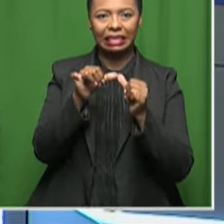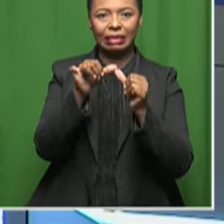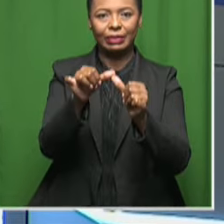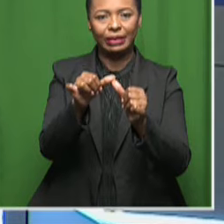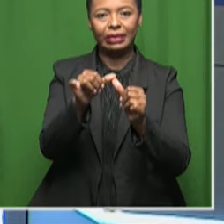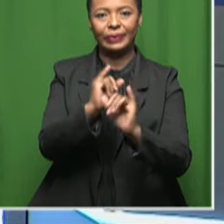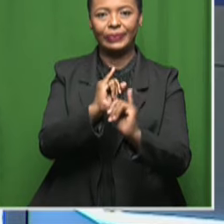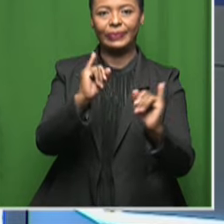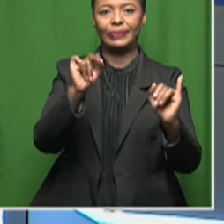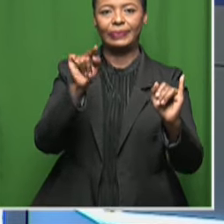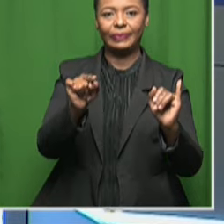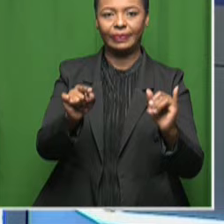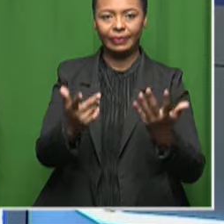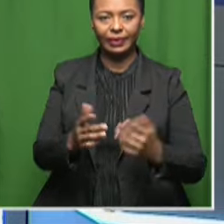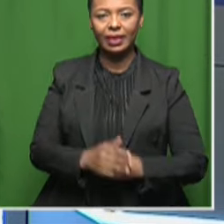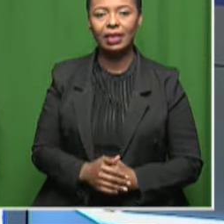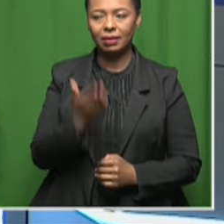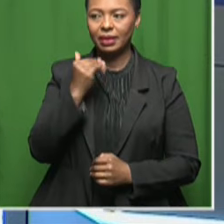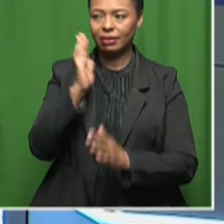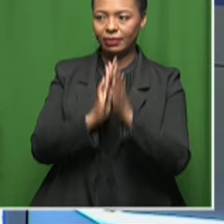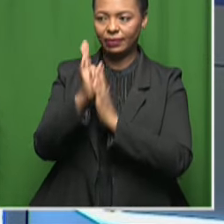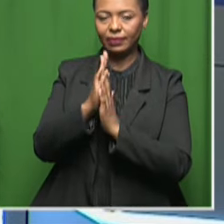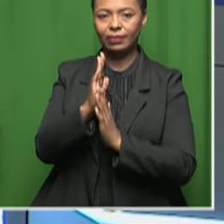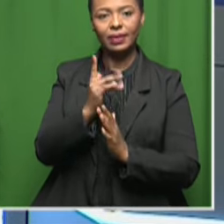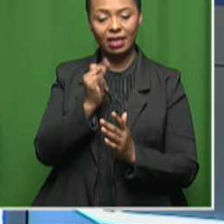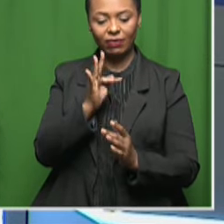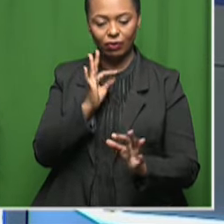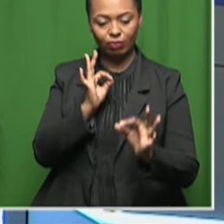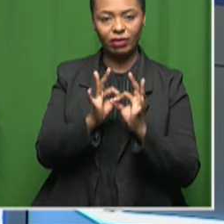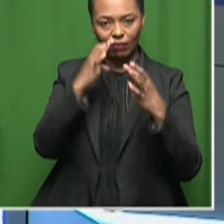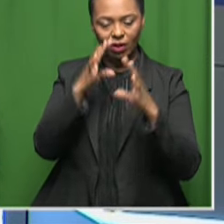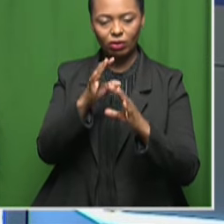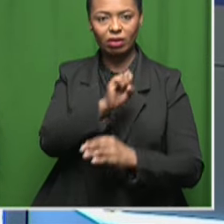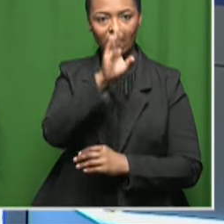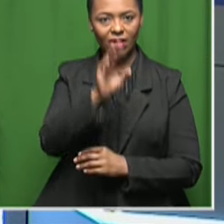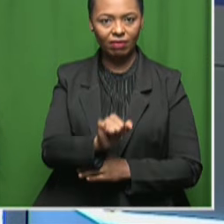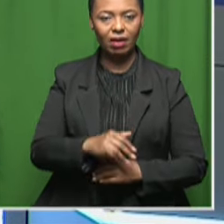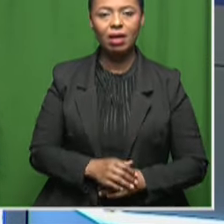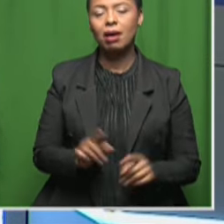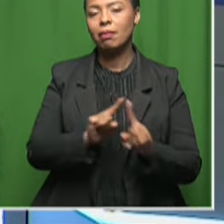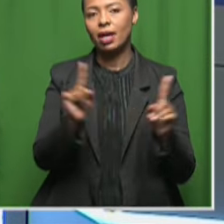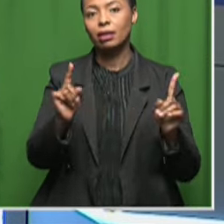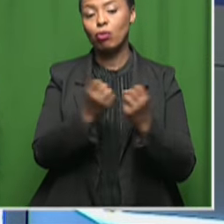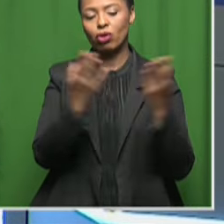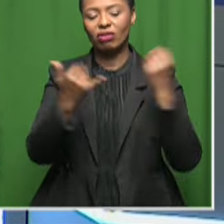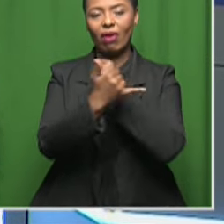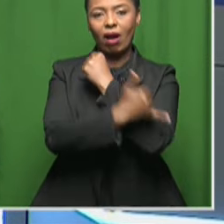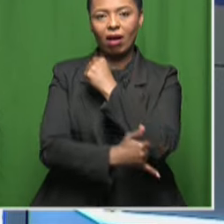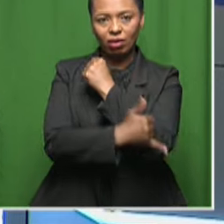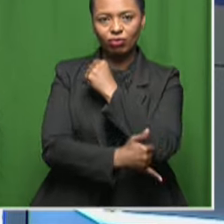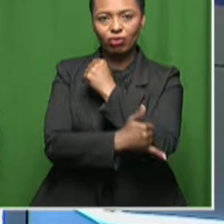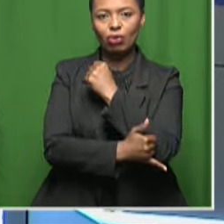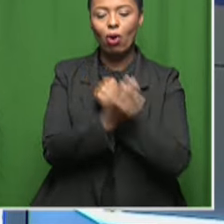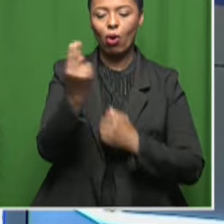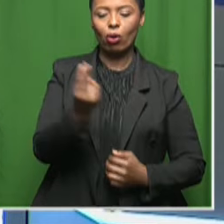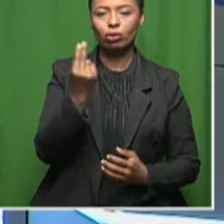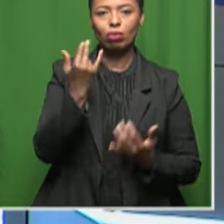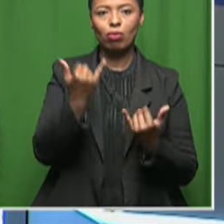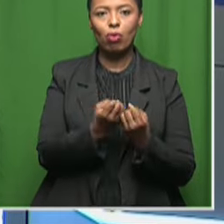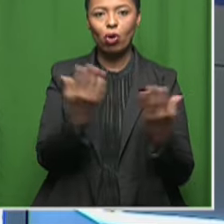well, given your position in South Africa, but also a similar position, I suppose, in many countries that find themselves on